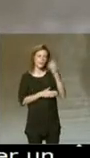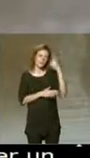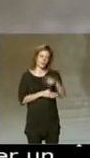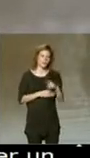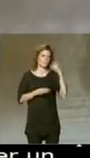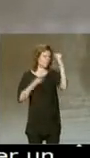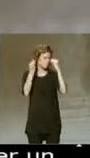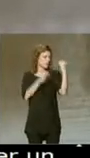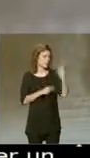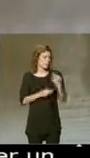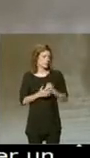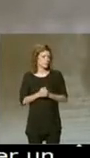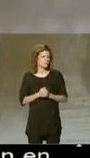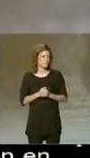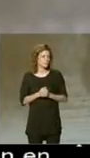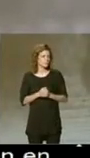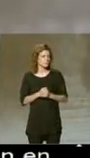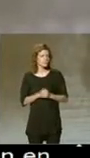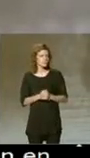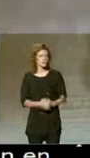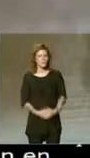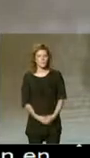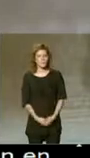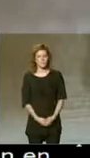we need to take all these into account.